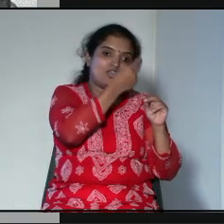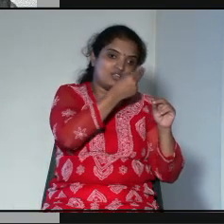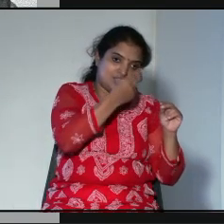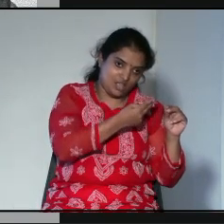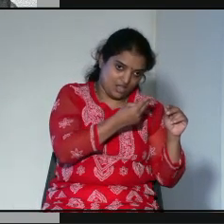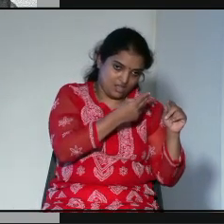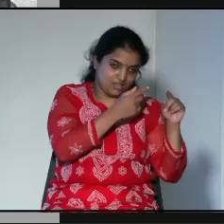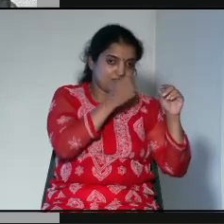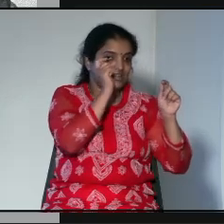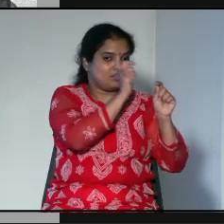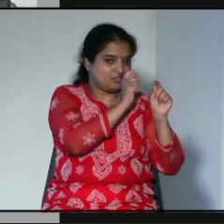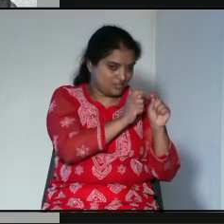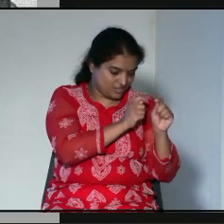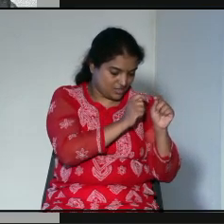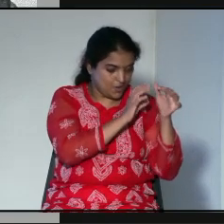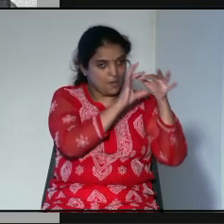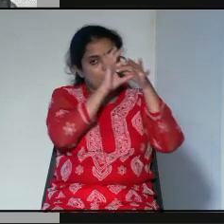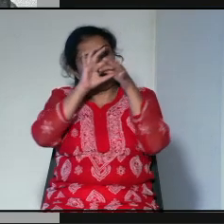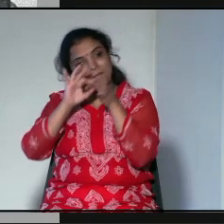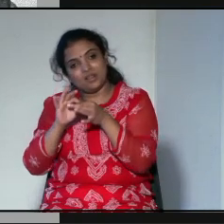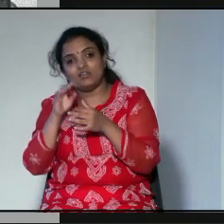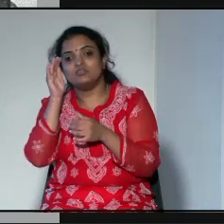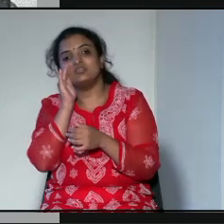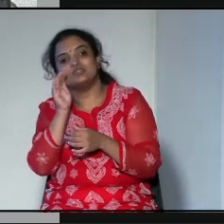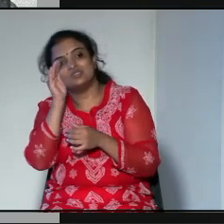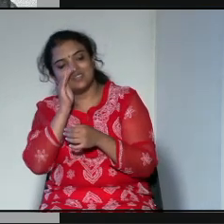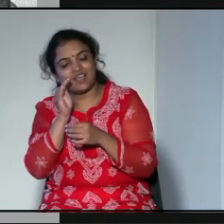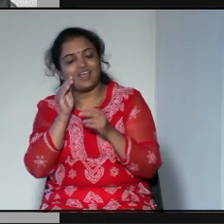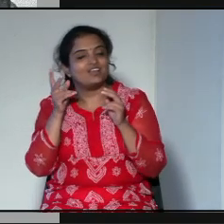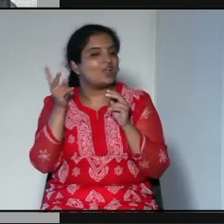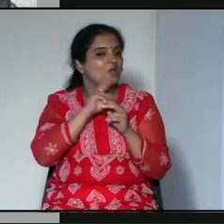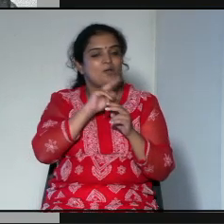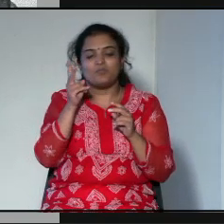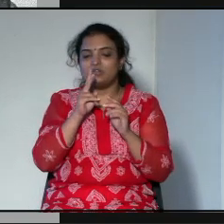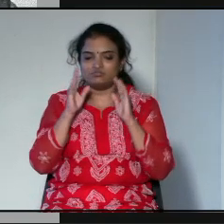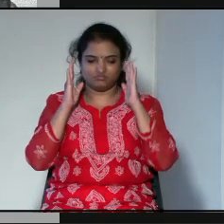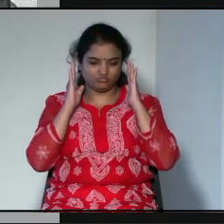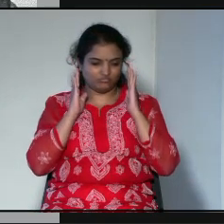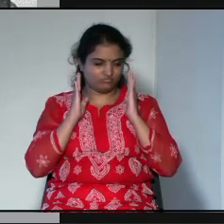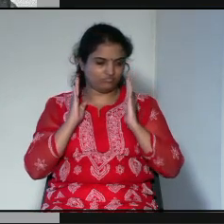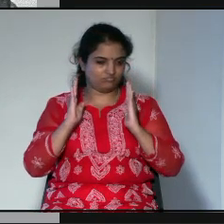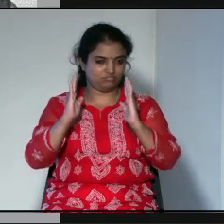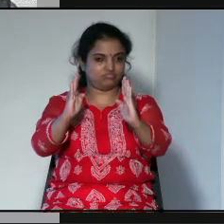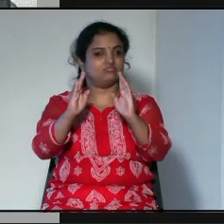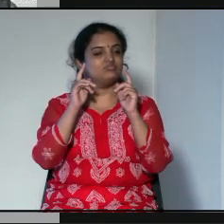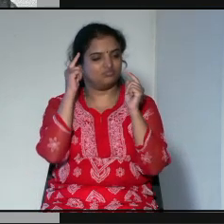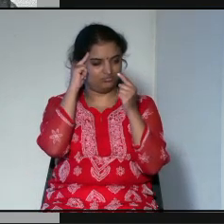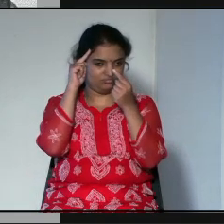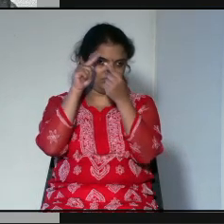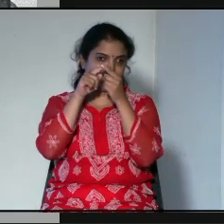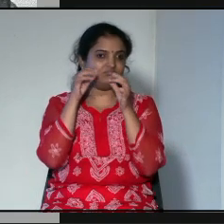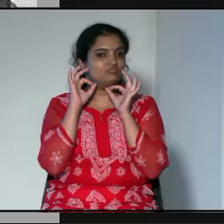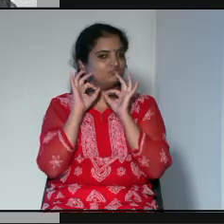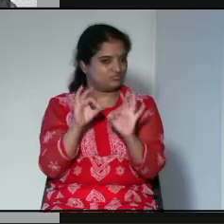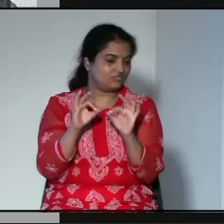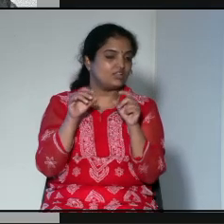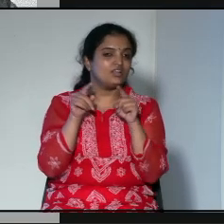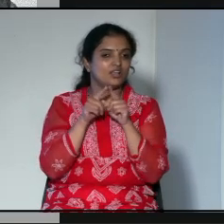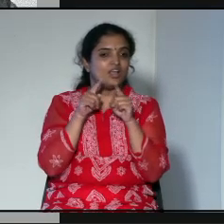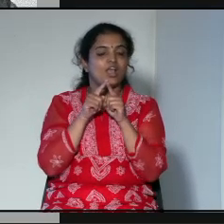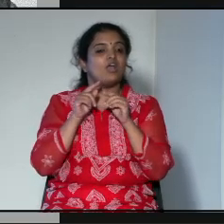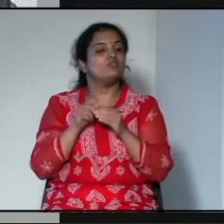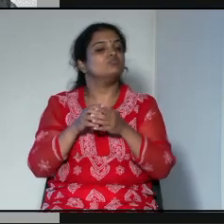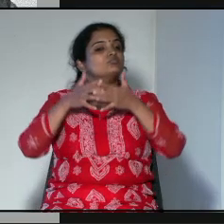intertwined. To each she brought the same dedication, discipline, and rigor. An abundant series of smaller and larger figures